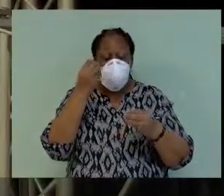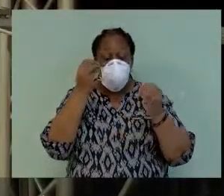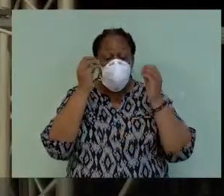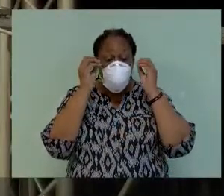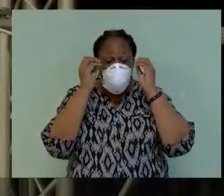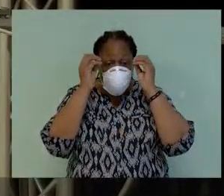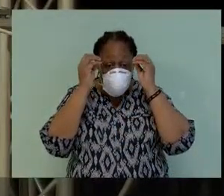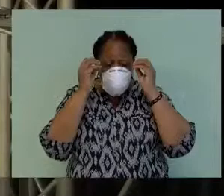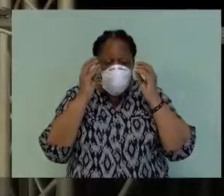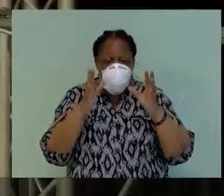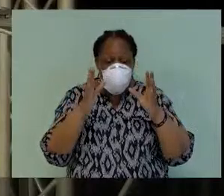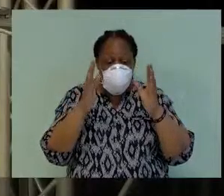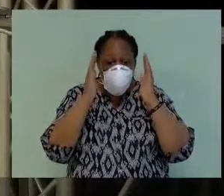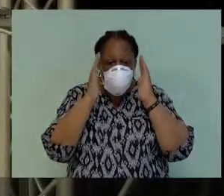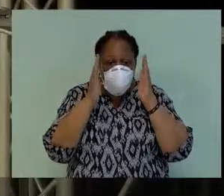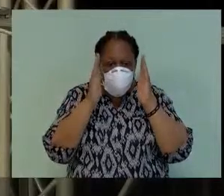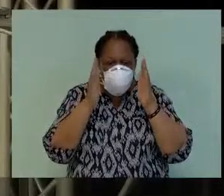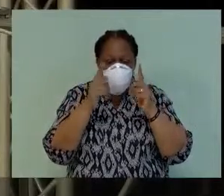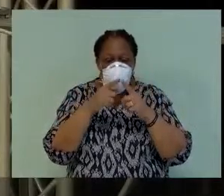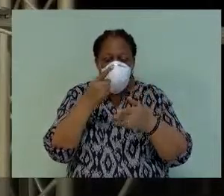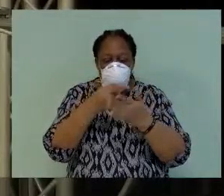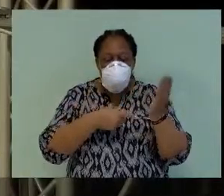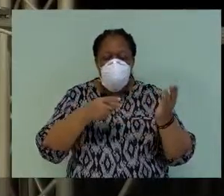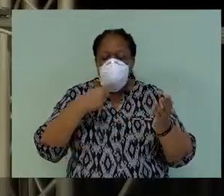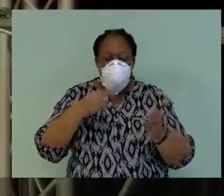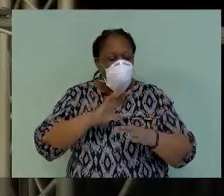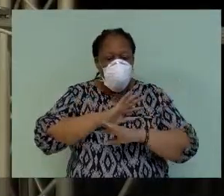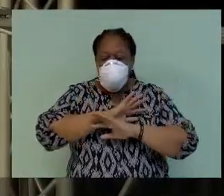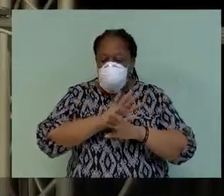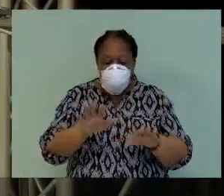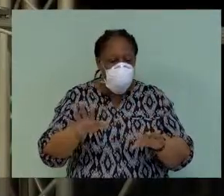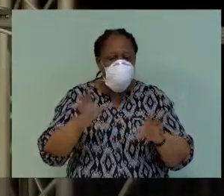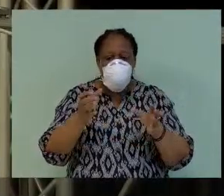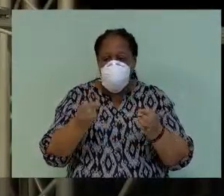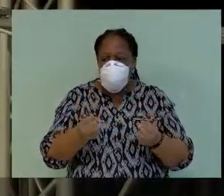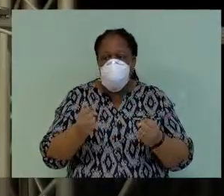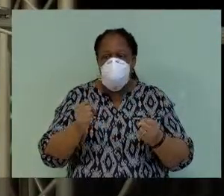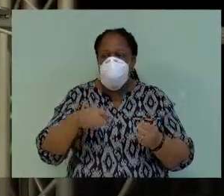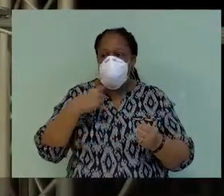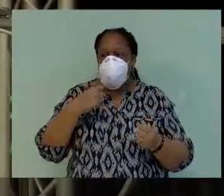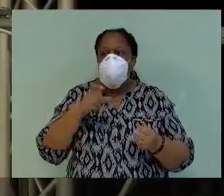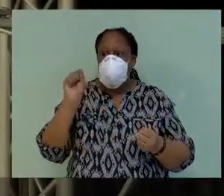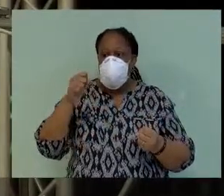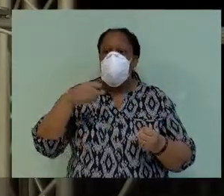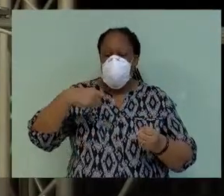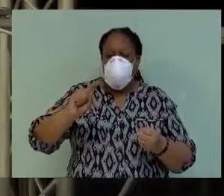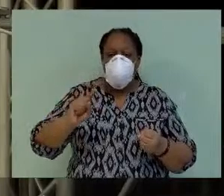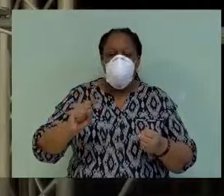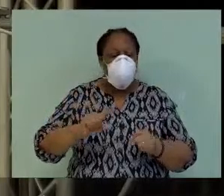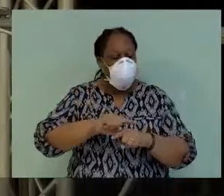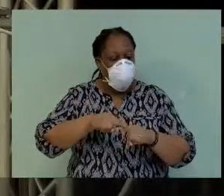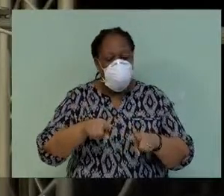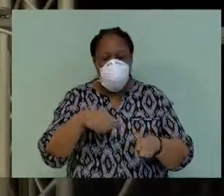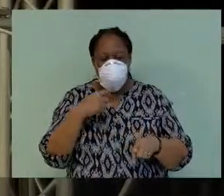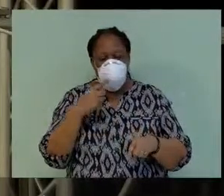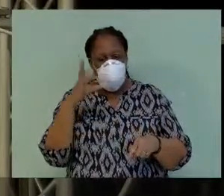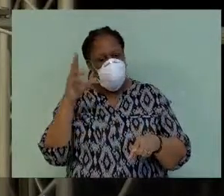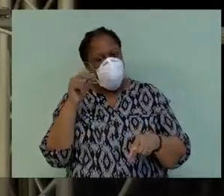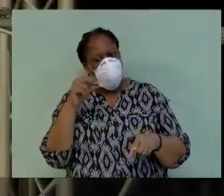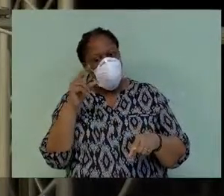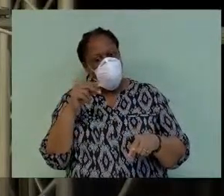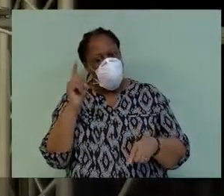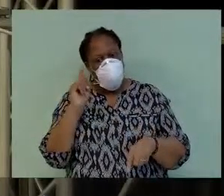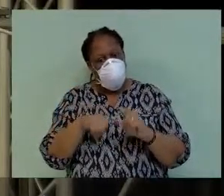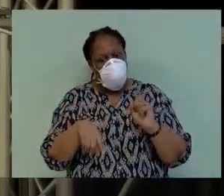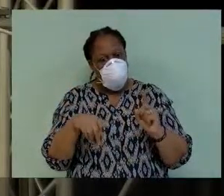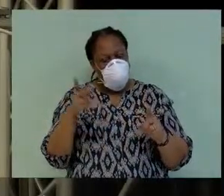not jump ahead of the individual or the organization that has the authority to mandate when things